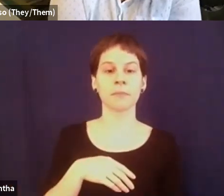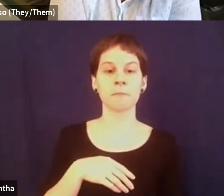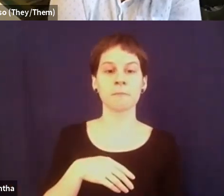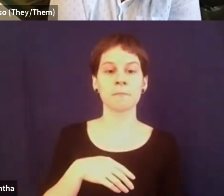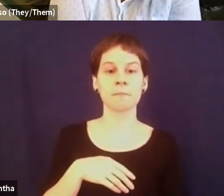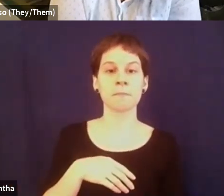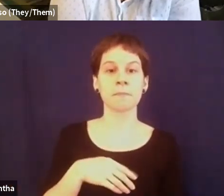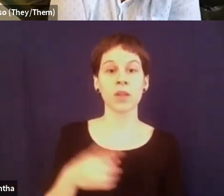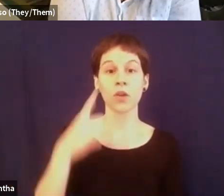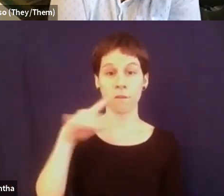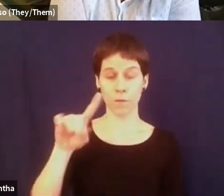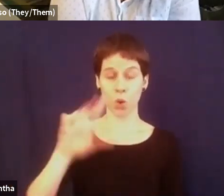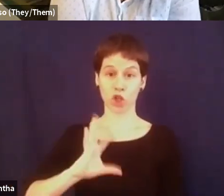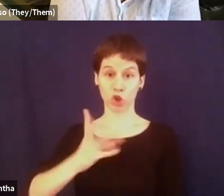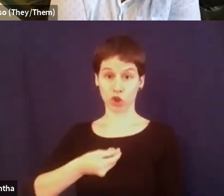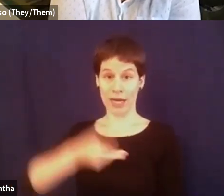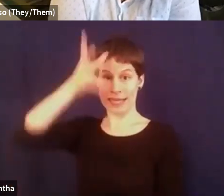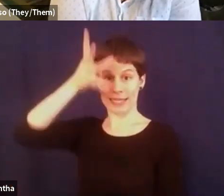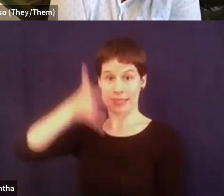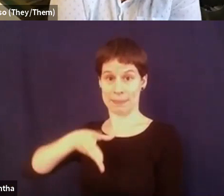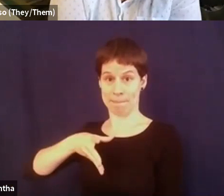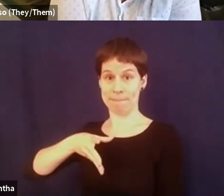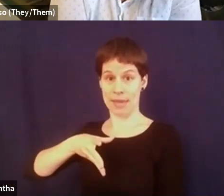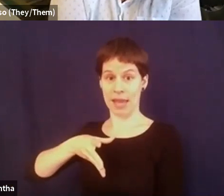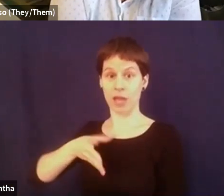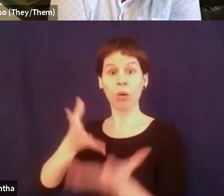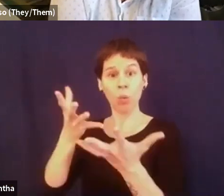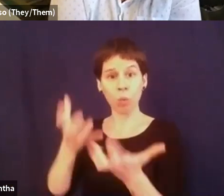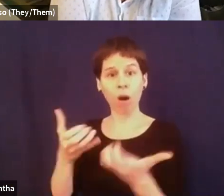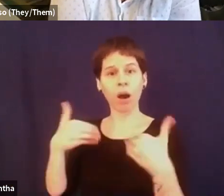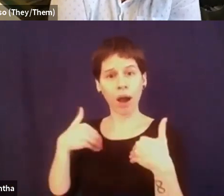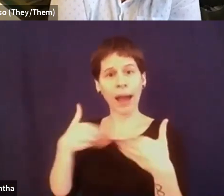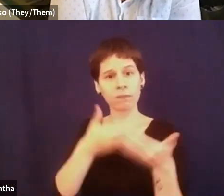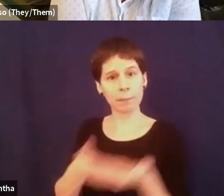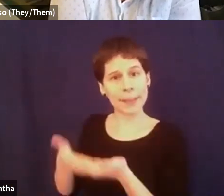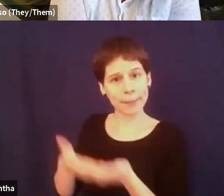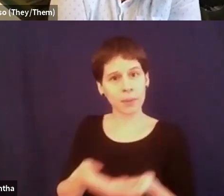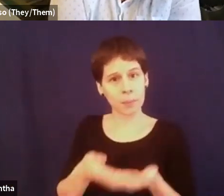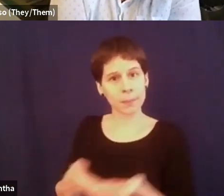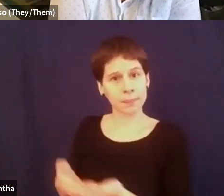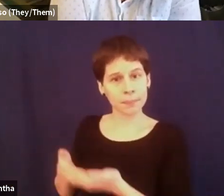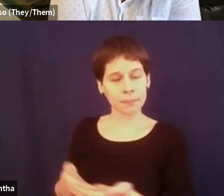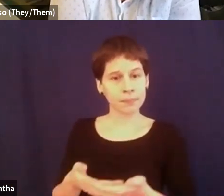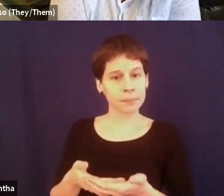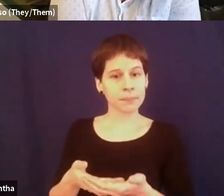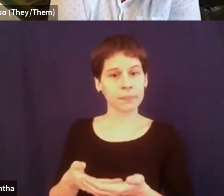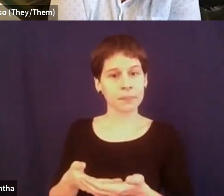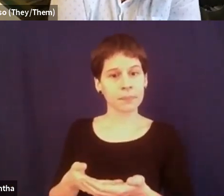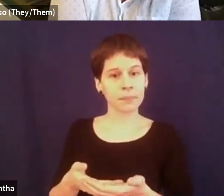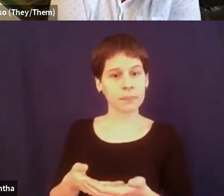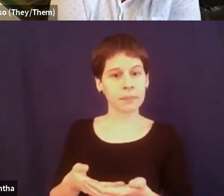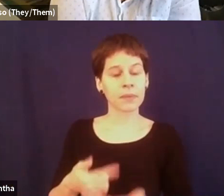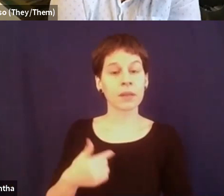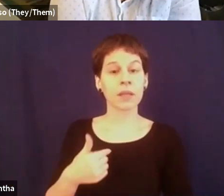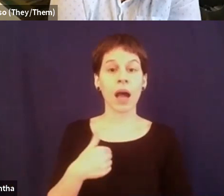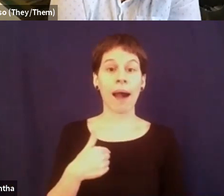For trans men who, you know, want to have a baby, I have been